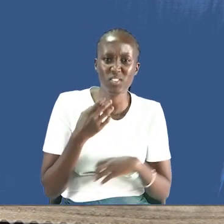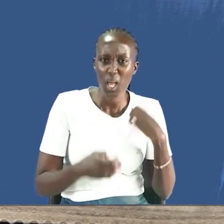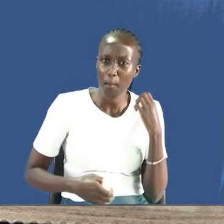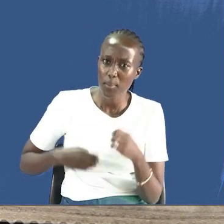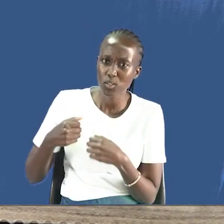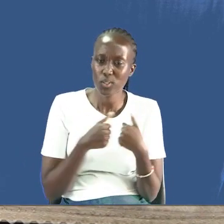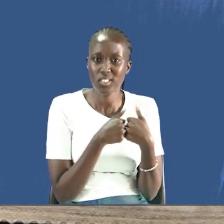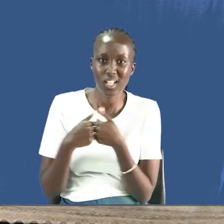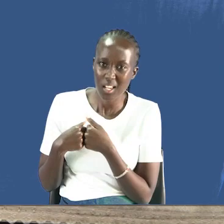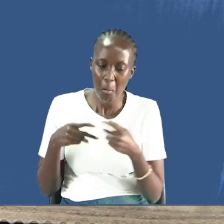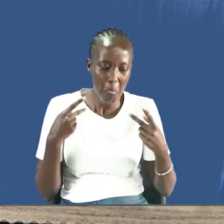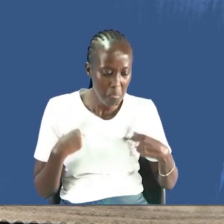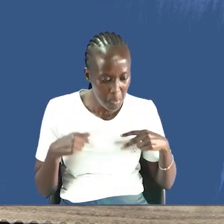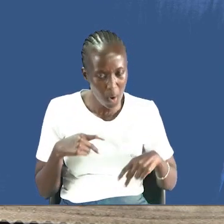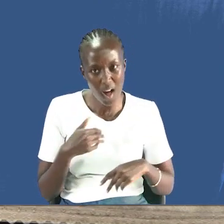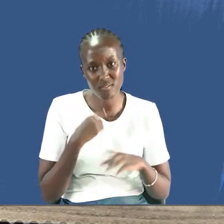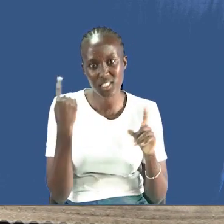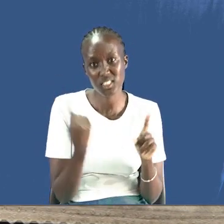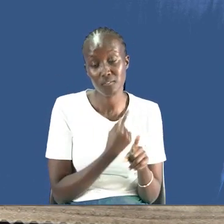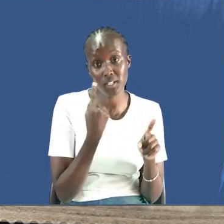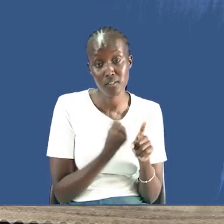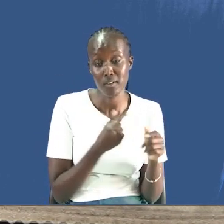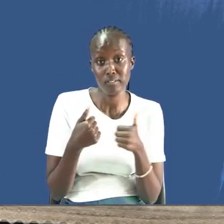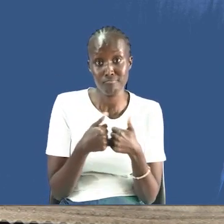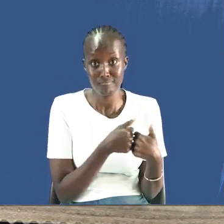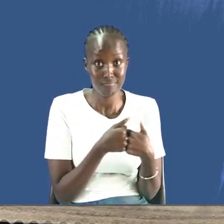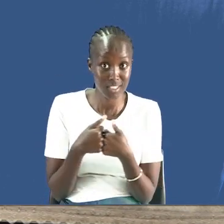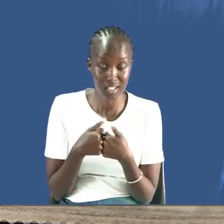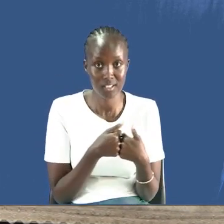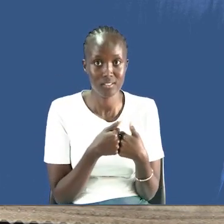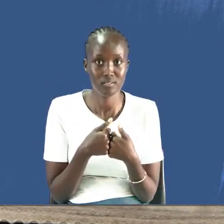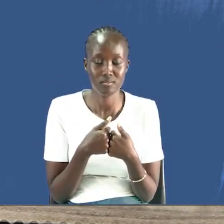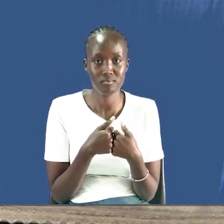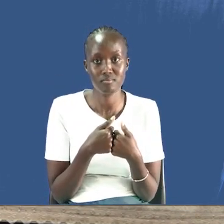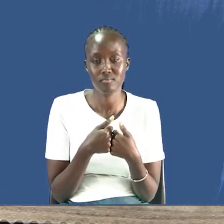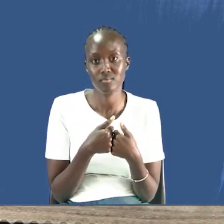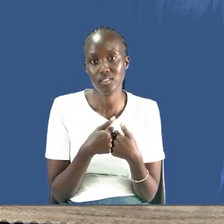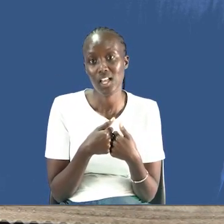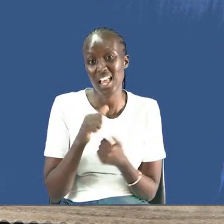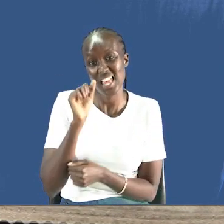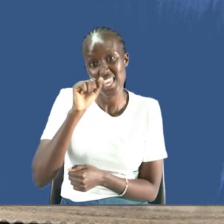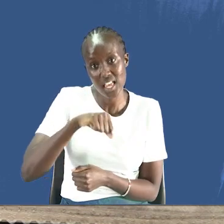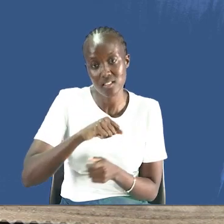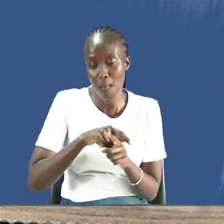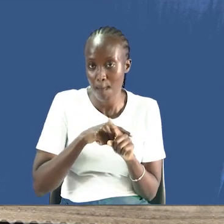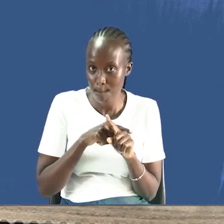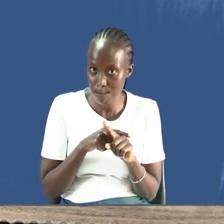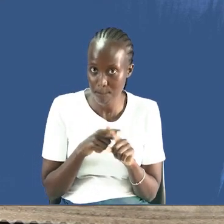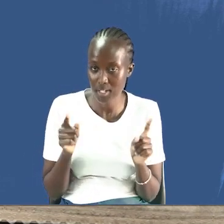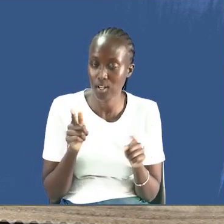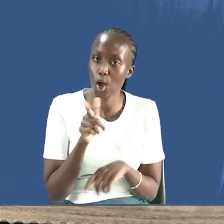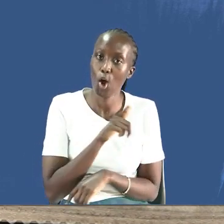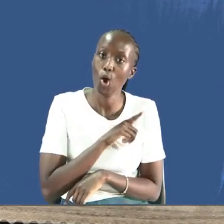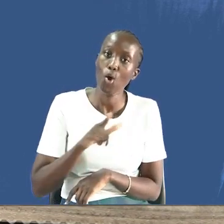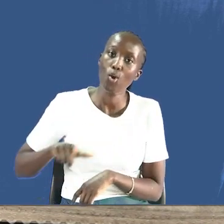emotional challenges. People have gone through different difficult, different challenges. Despite all that, the